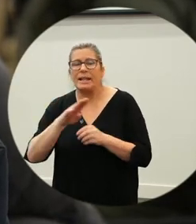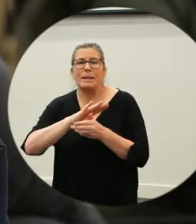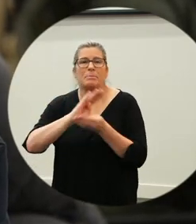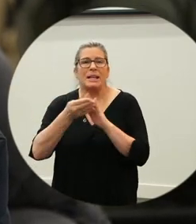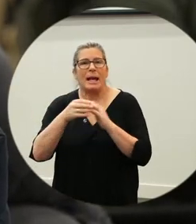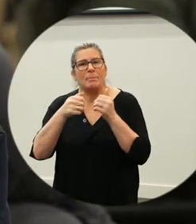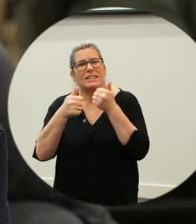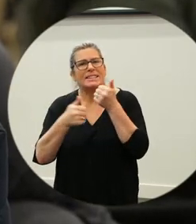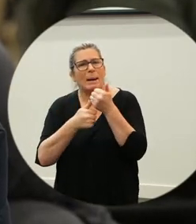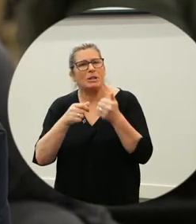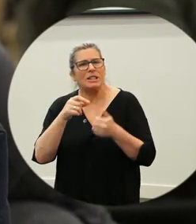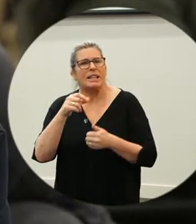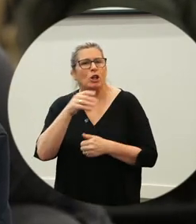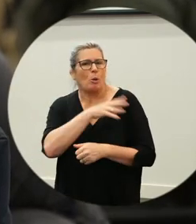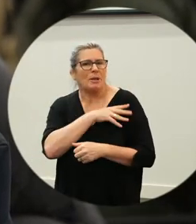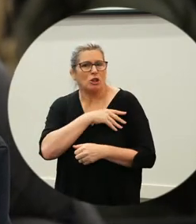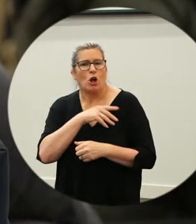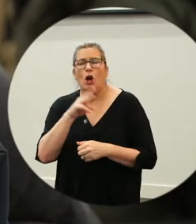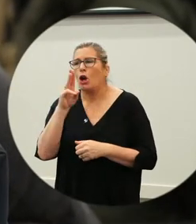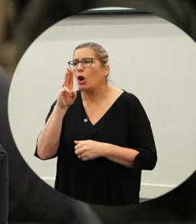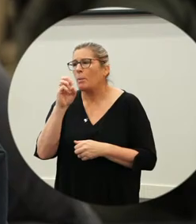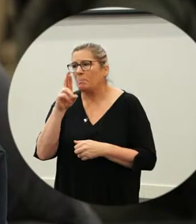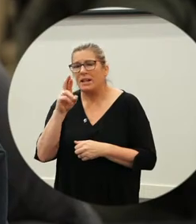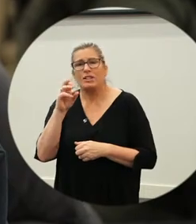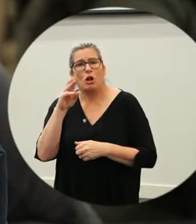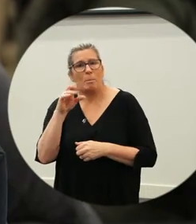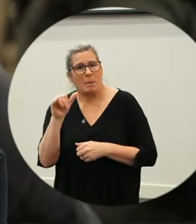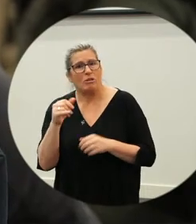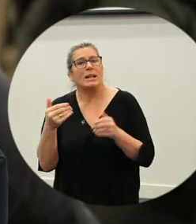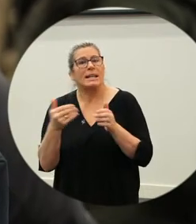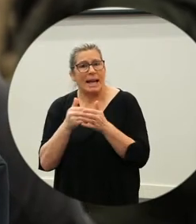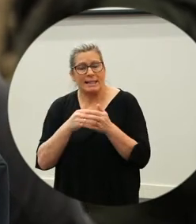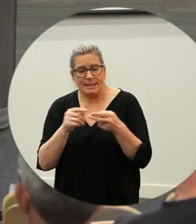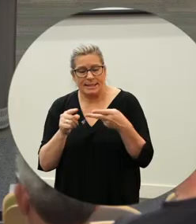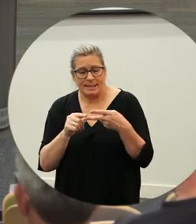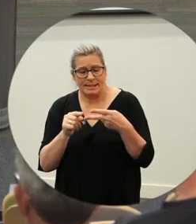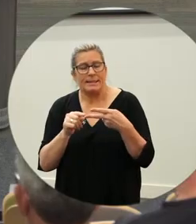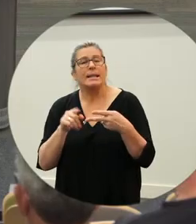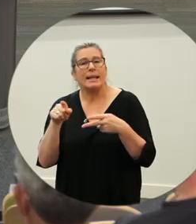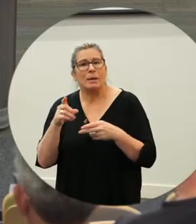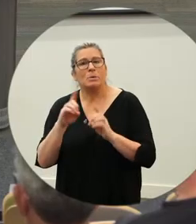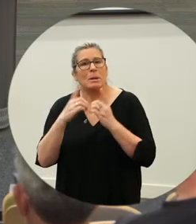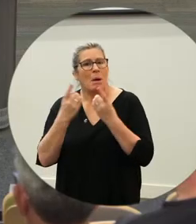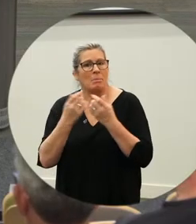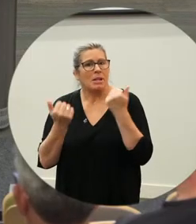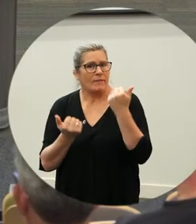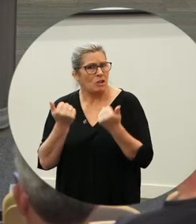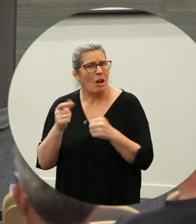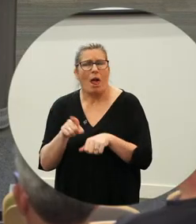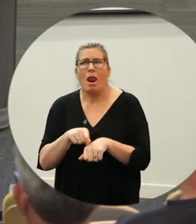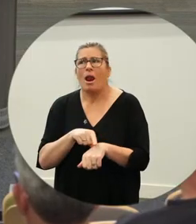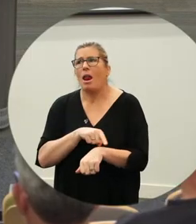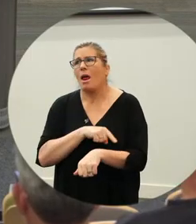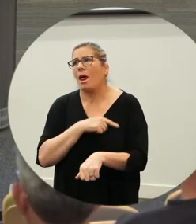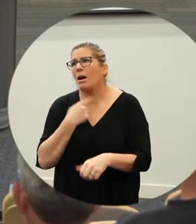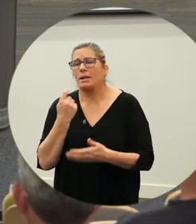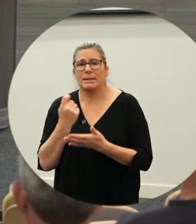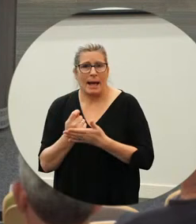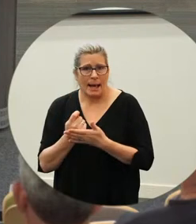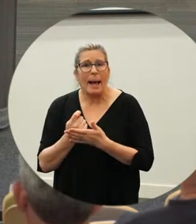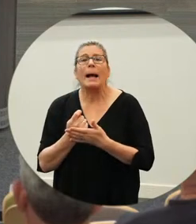of the Guards. Peter Berry, yeah, Peter Berry was the Secretary of the Department of Justice for a long, long, long time.